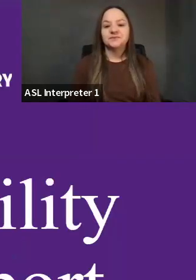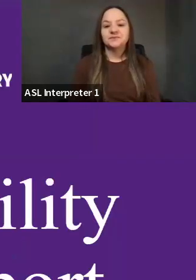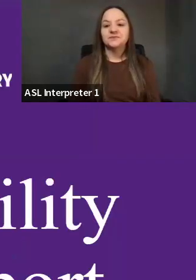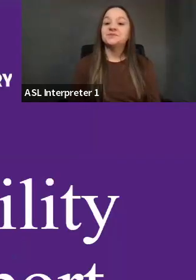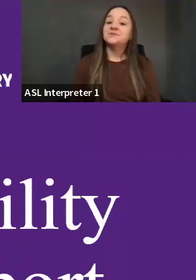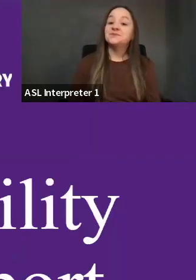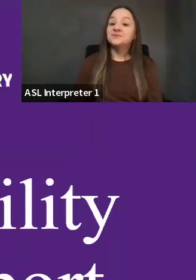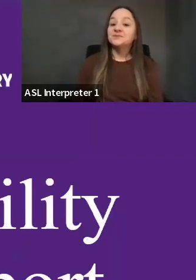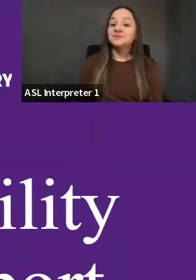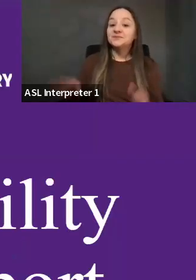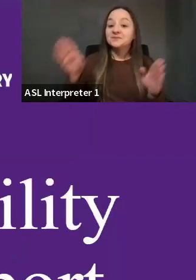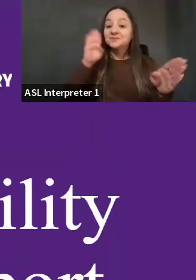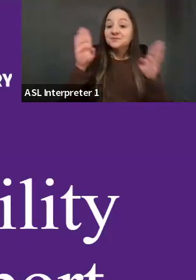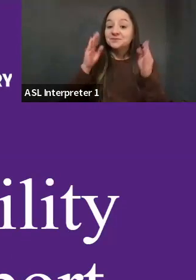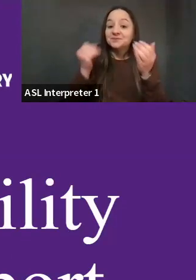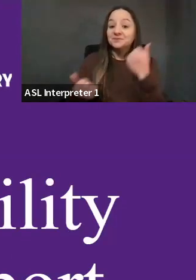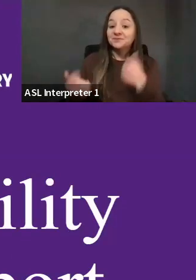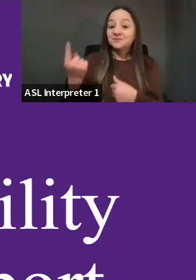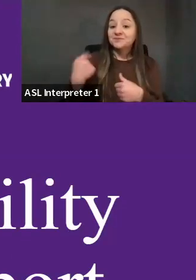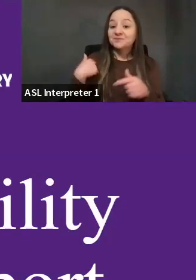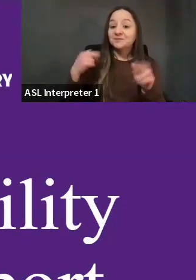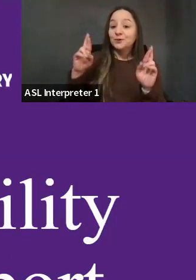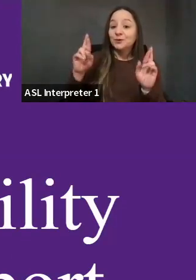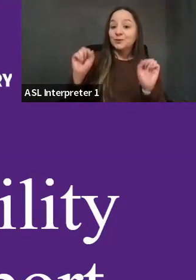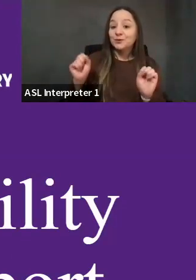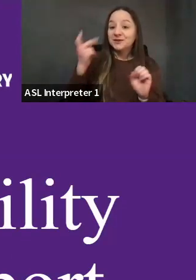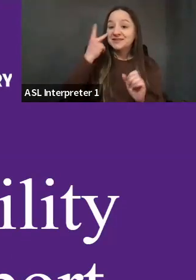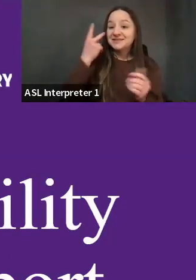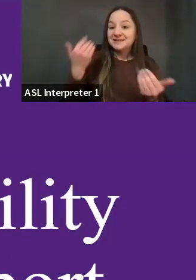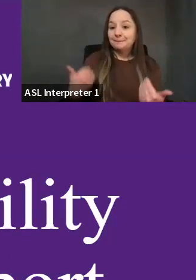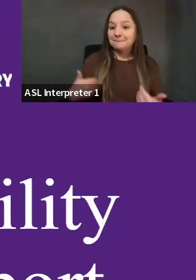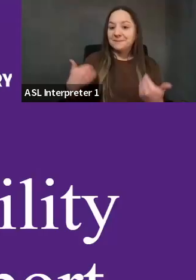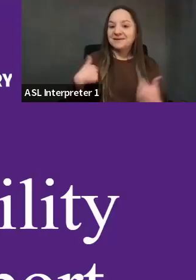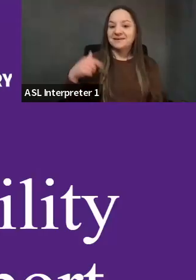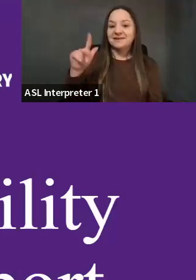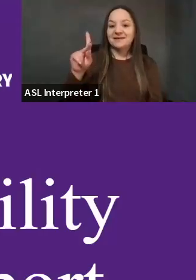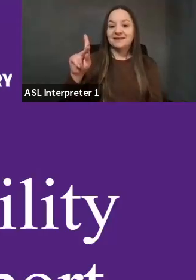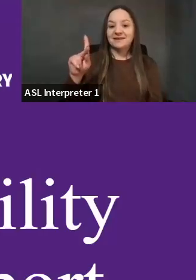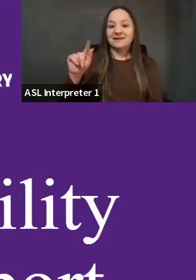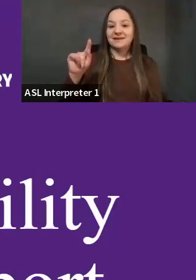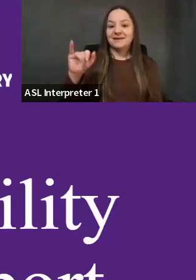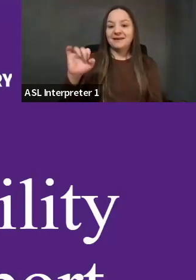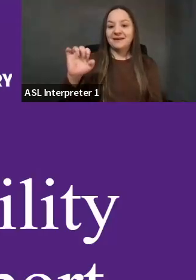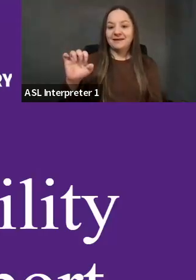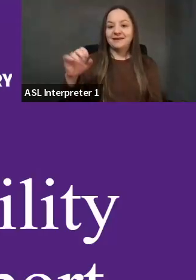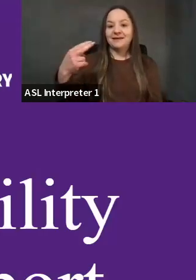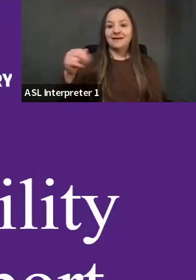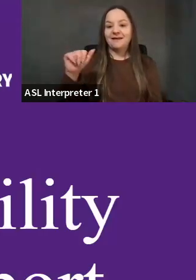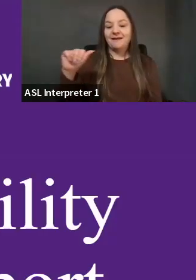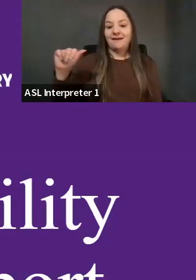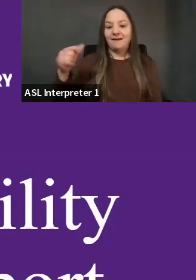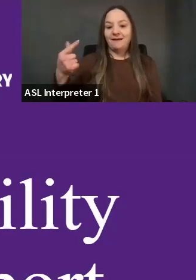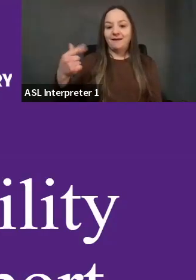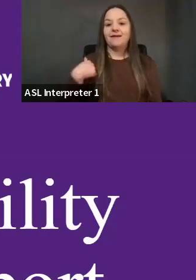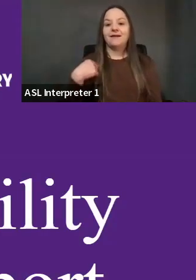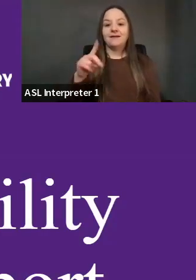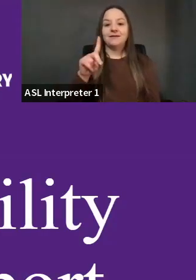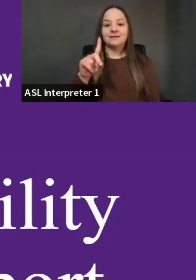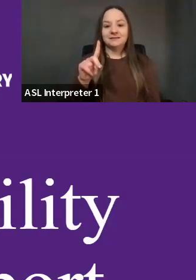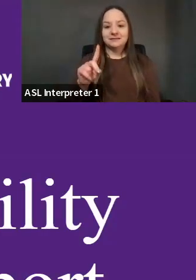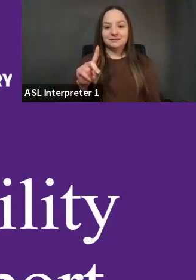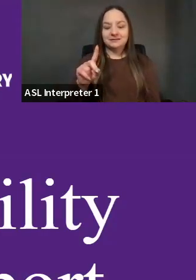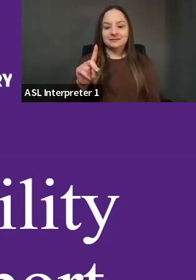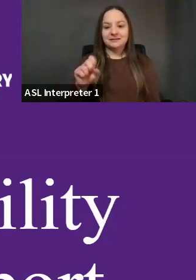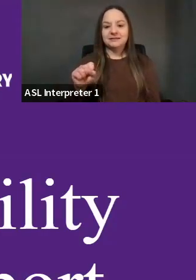Hi, everybody. I hope you can see me. My name is Katie Haig, and I am a disability support counselor